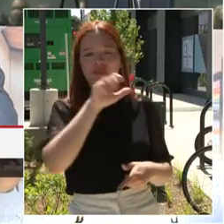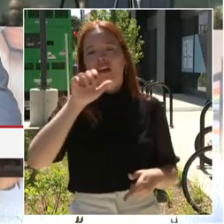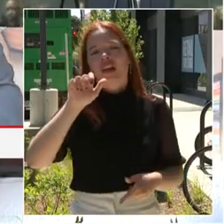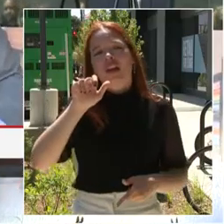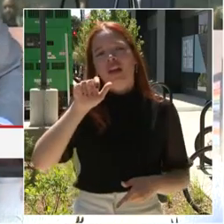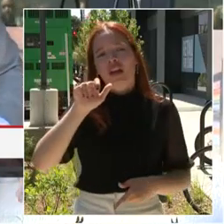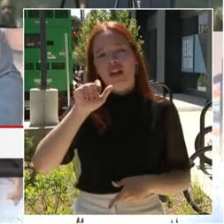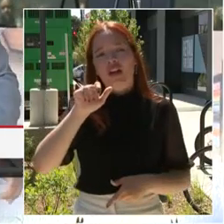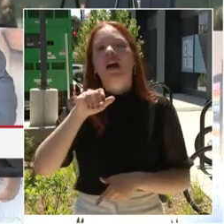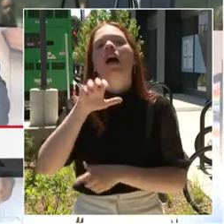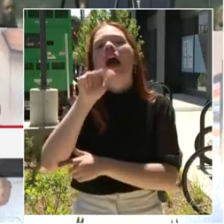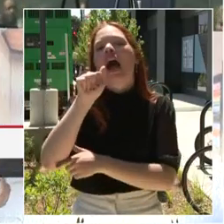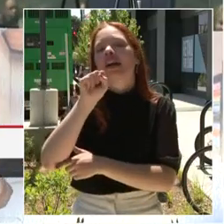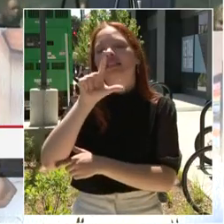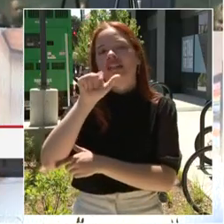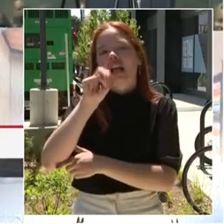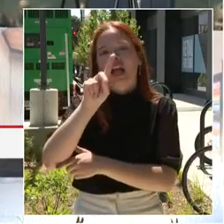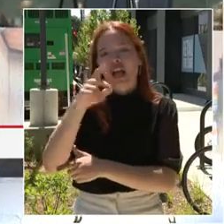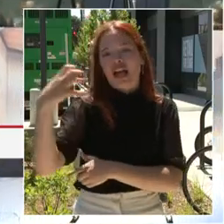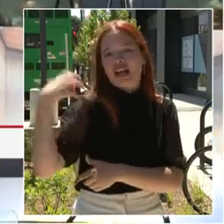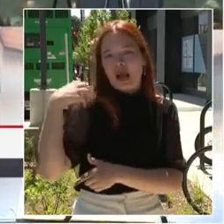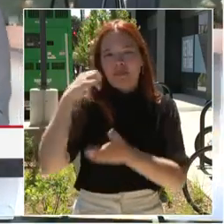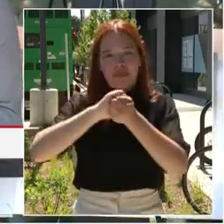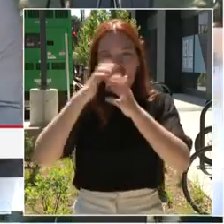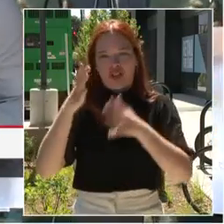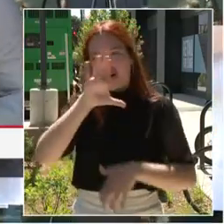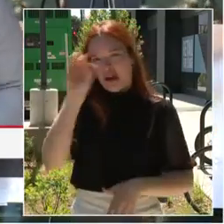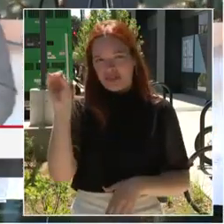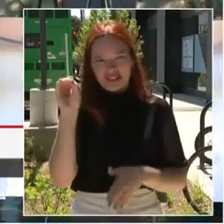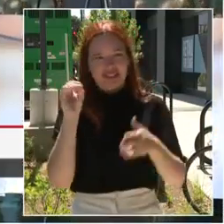Mr. James Simmons.